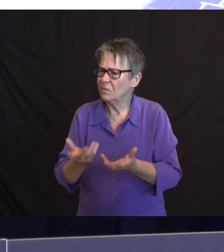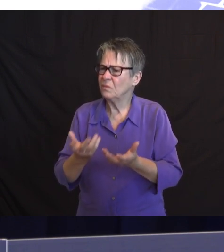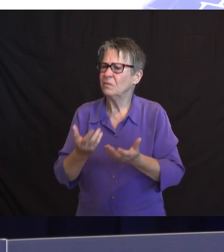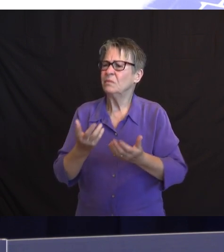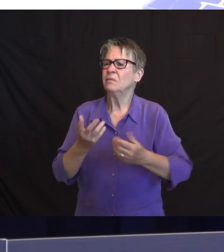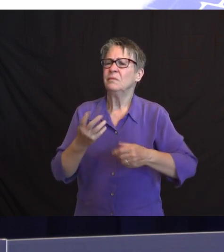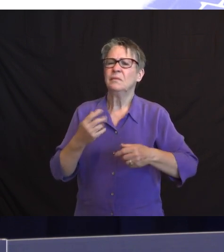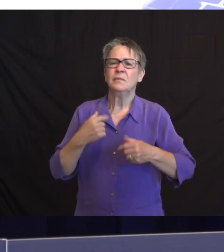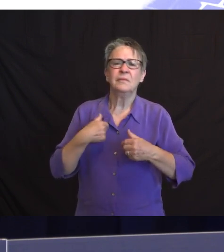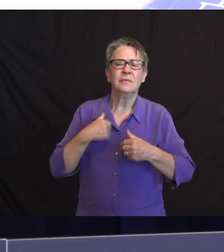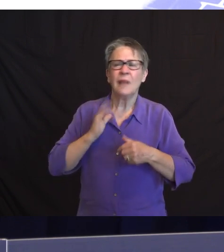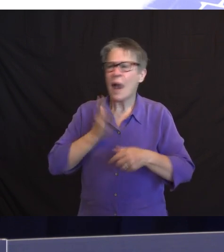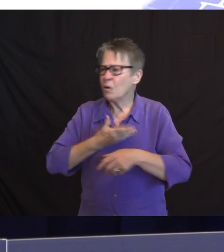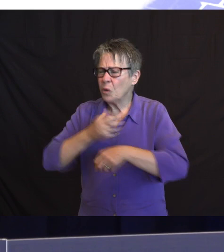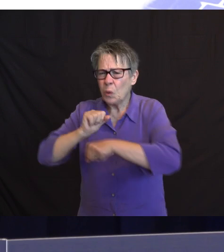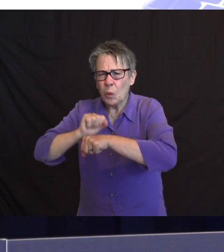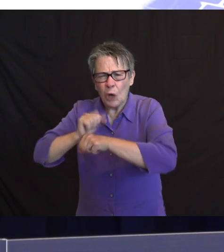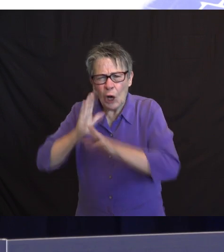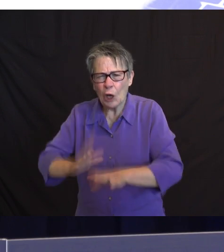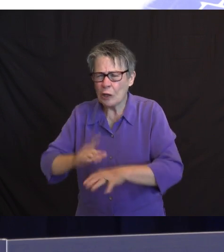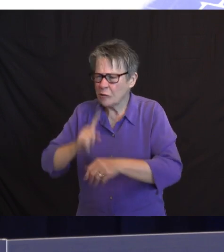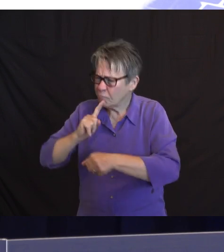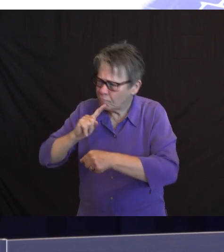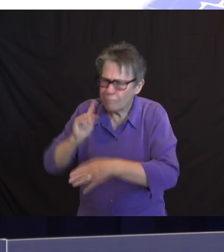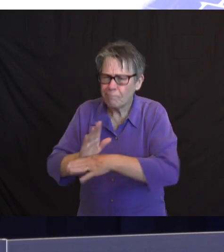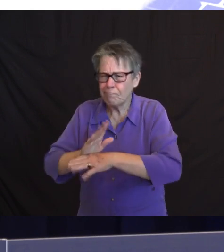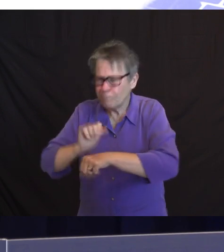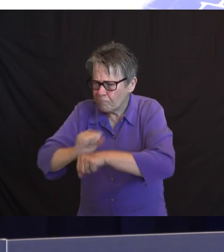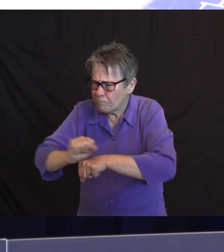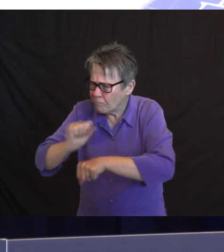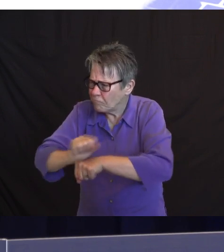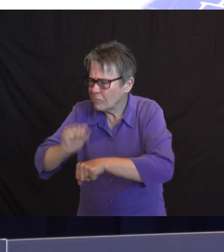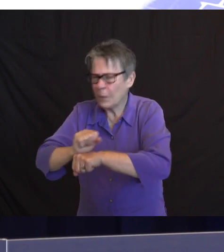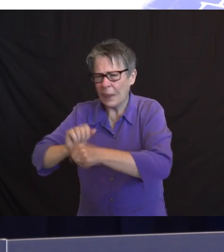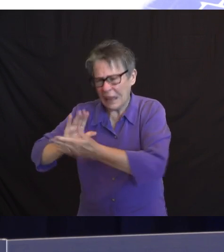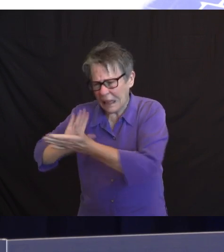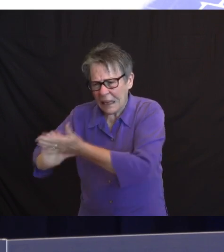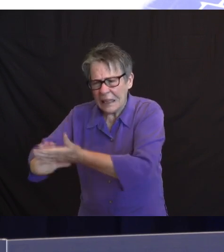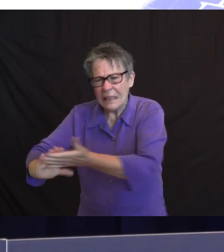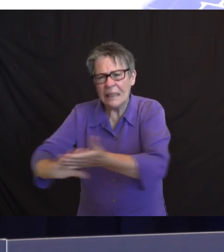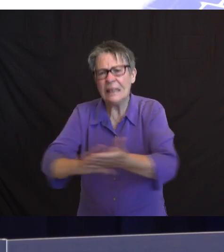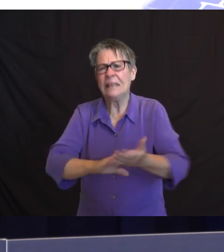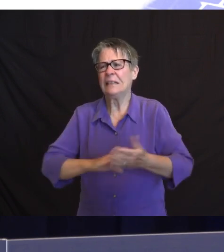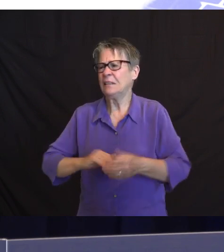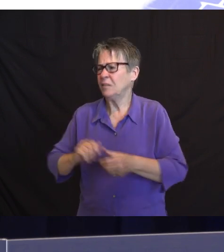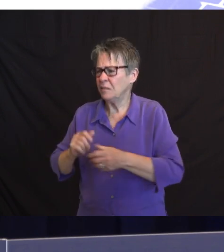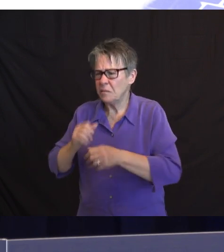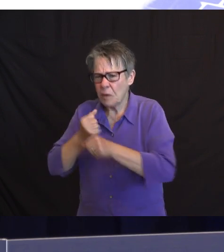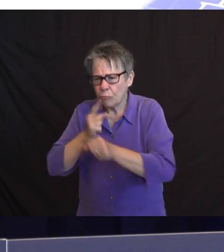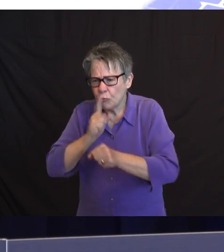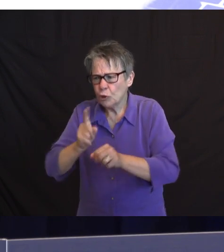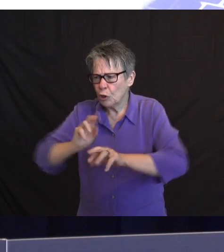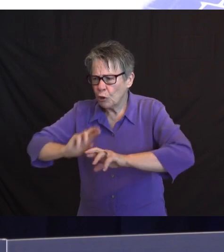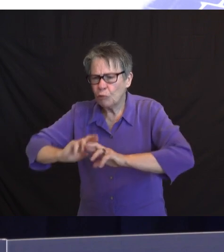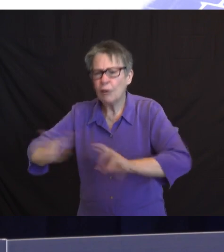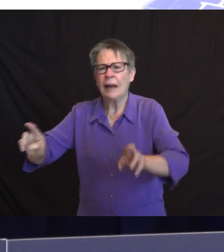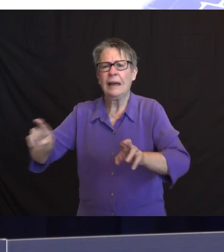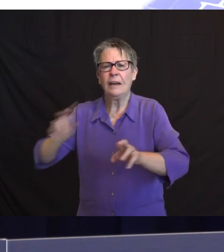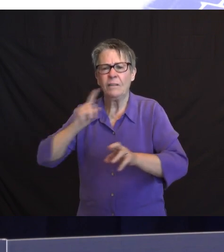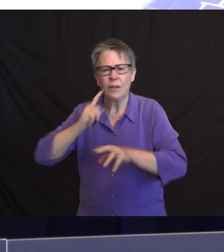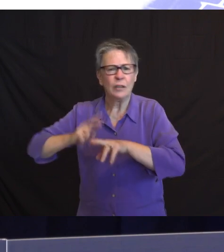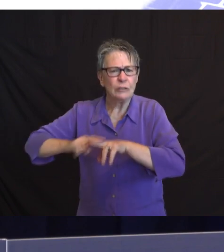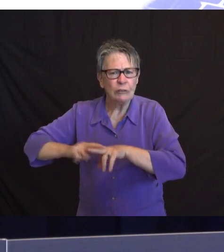kept the system moving for those essential employees who are on the front line of the pandemic. And really, we feel it's about heroes moving